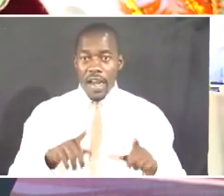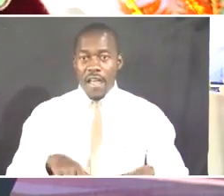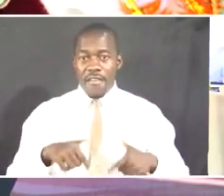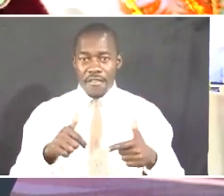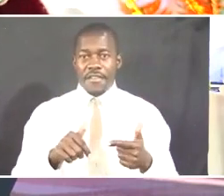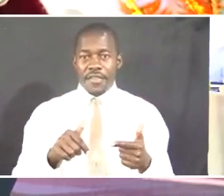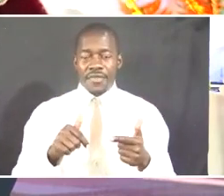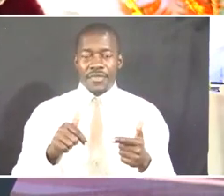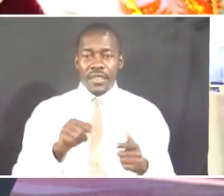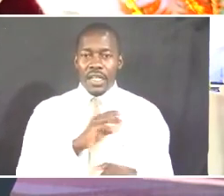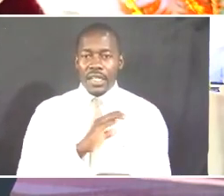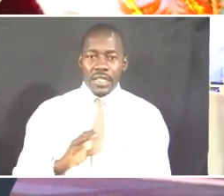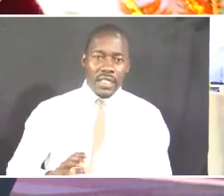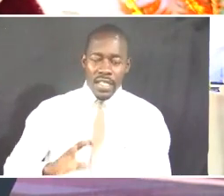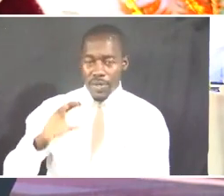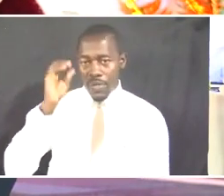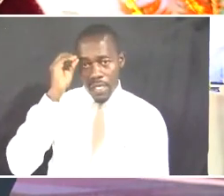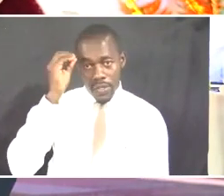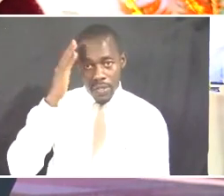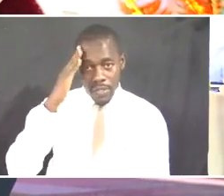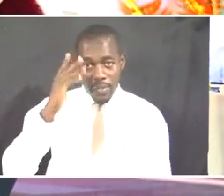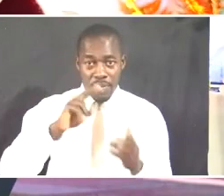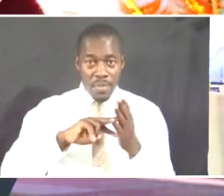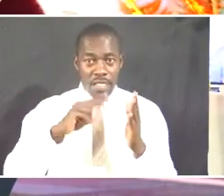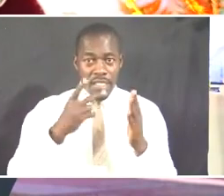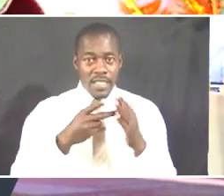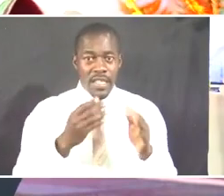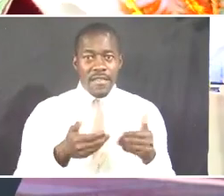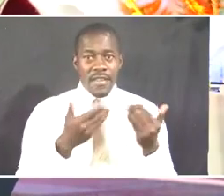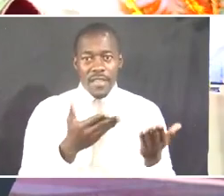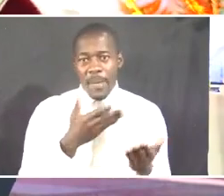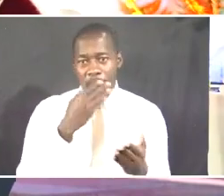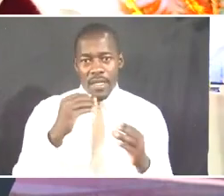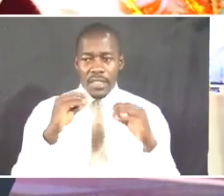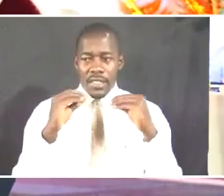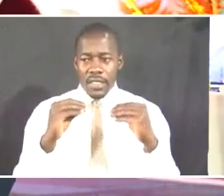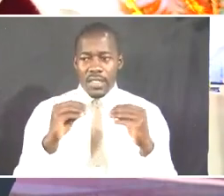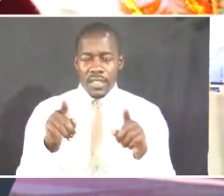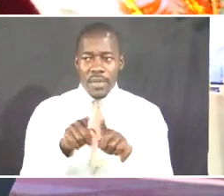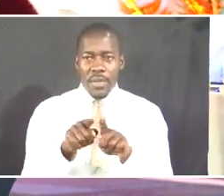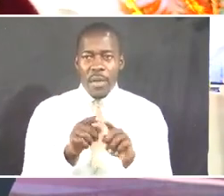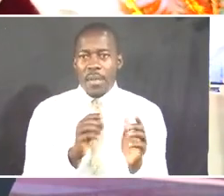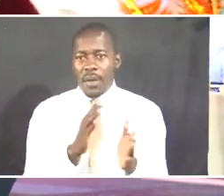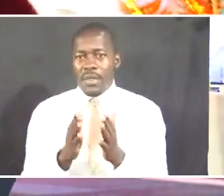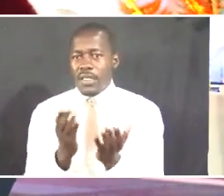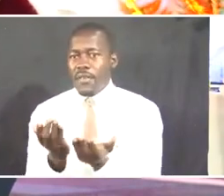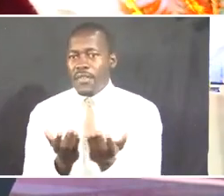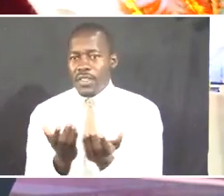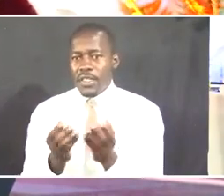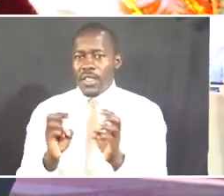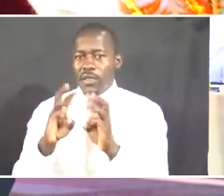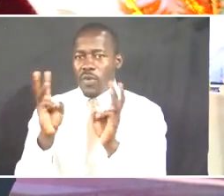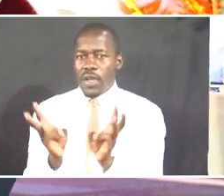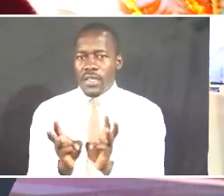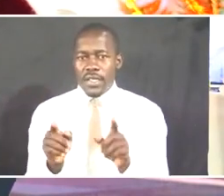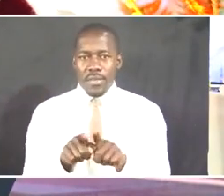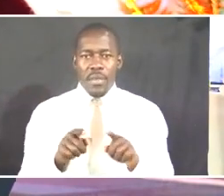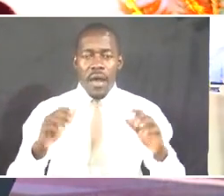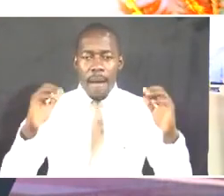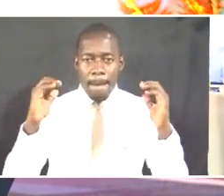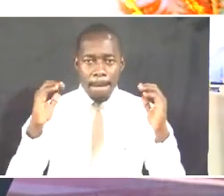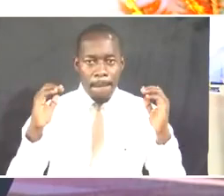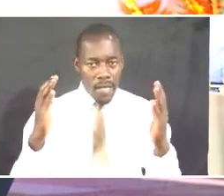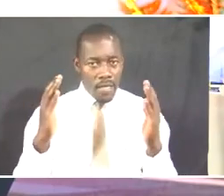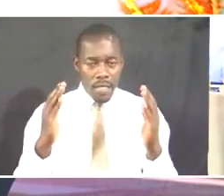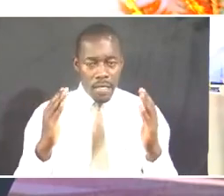children, our learners back to God's image and prepare them for the service in this world and prepare them for a wider joy of service in